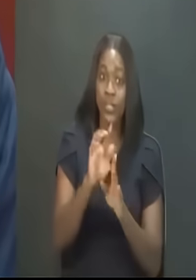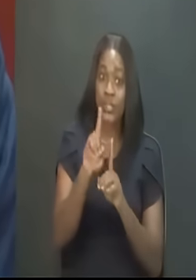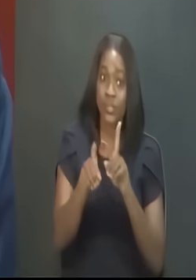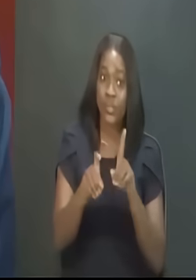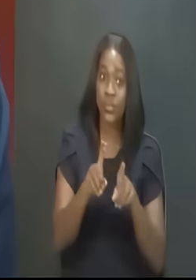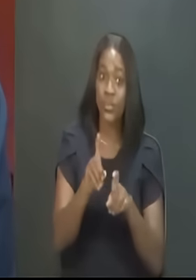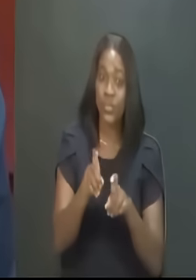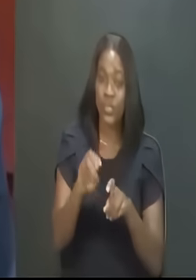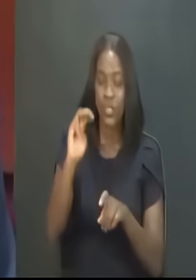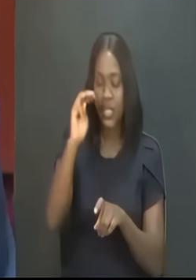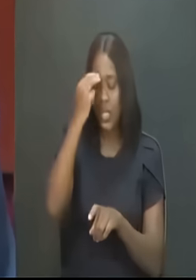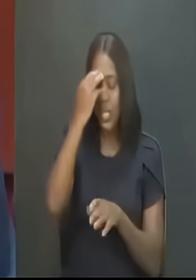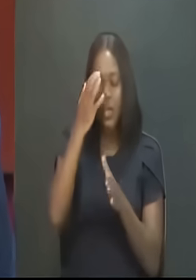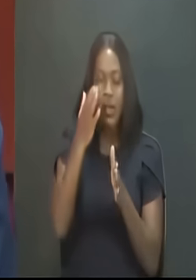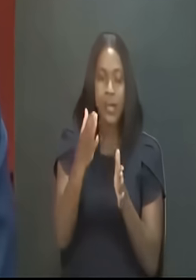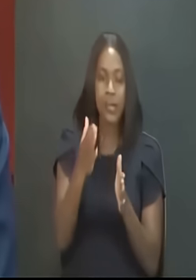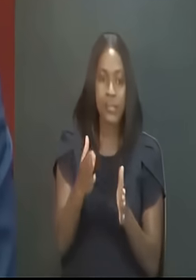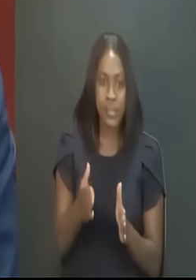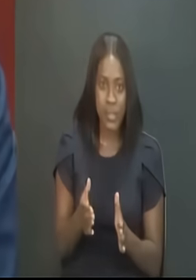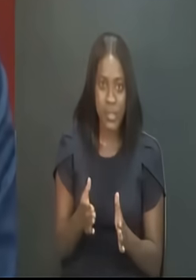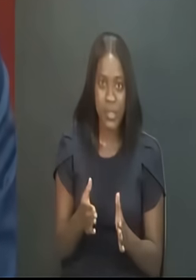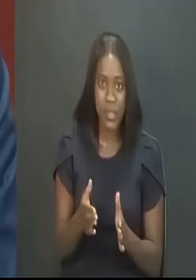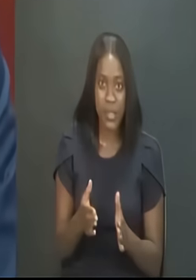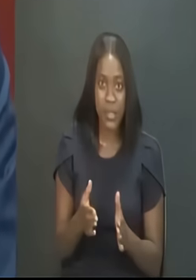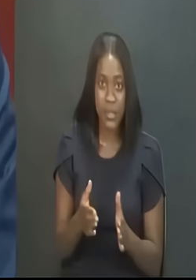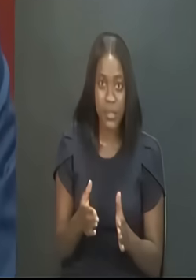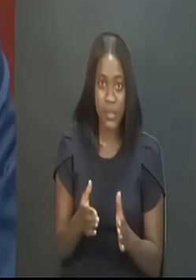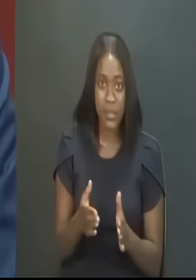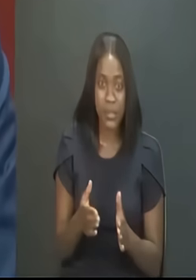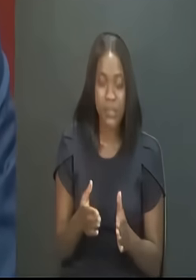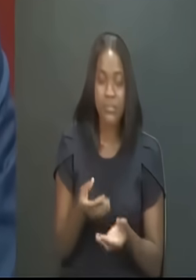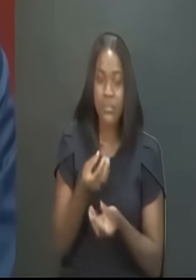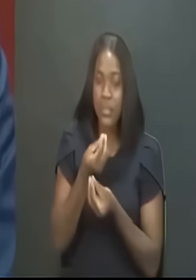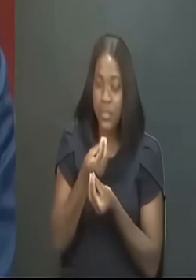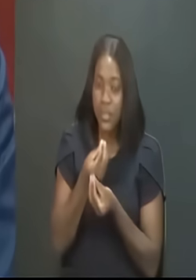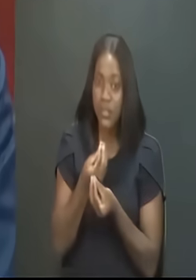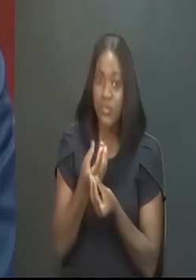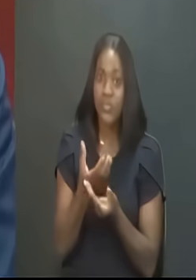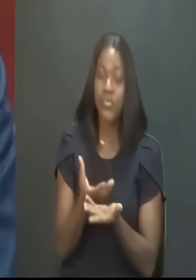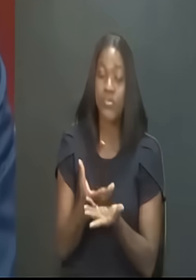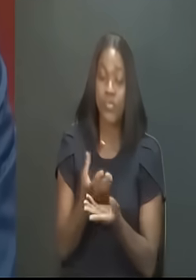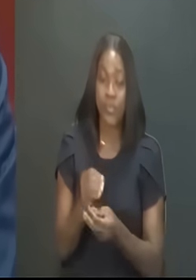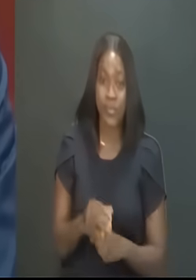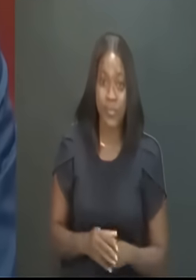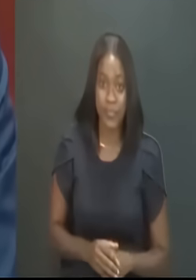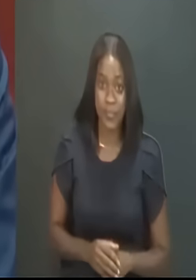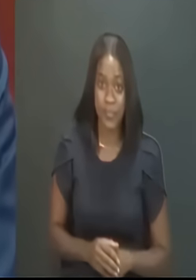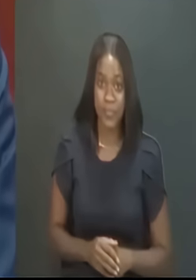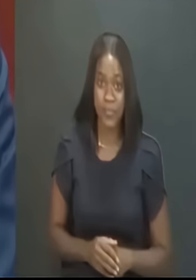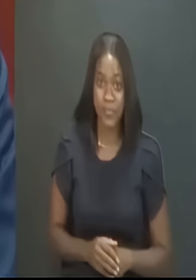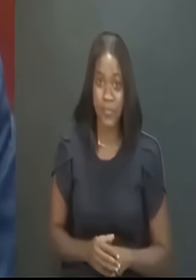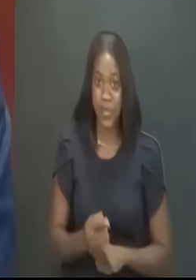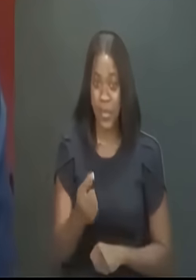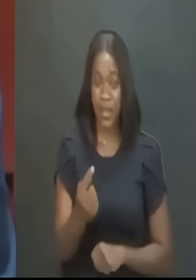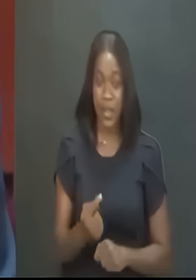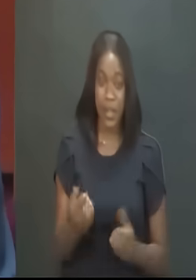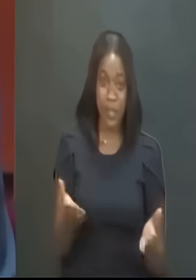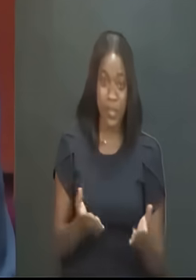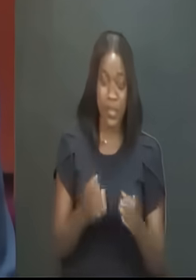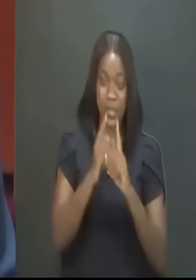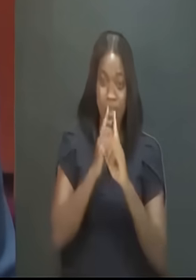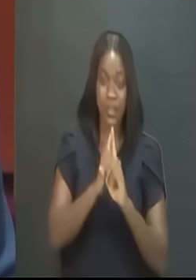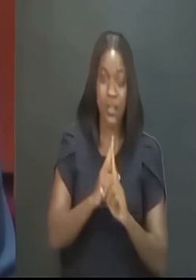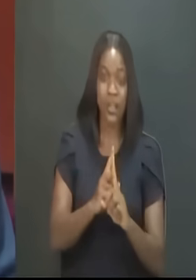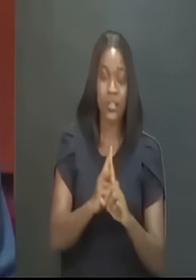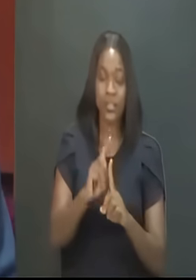ministers are notified and they appear in the House to answer those